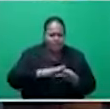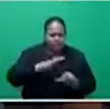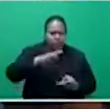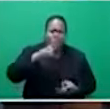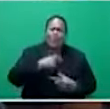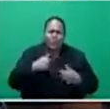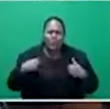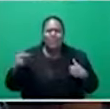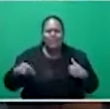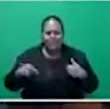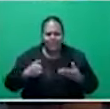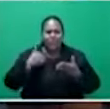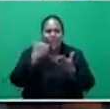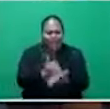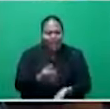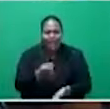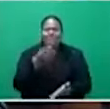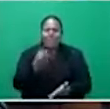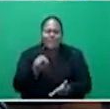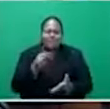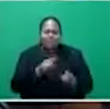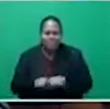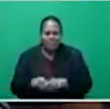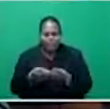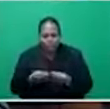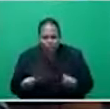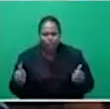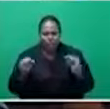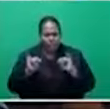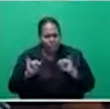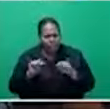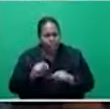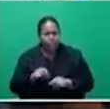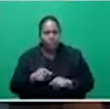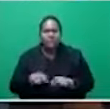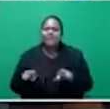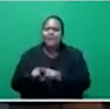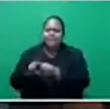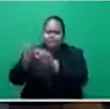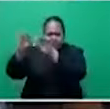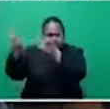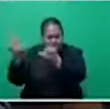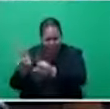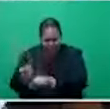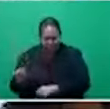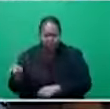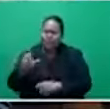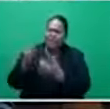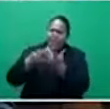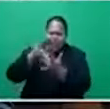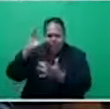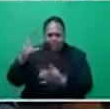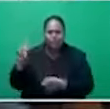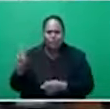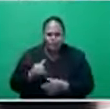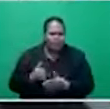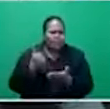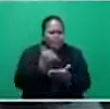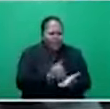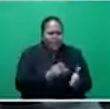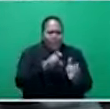call mitigation of inflation. All other countries are doing it. Even countries like Australia are doing it to help with those costs. The bridge will be